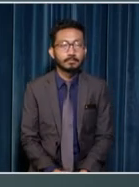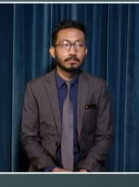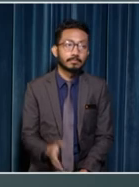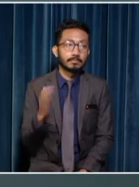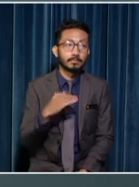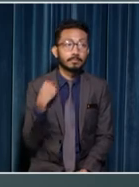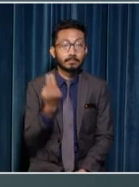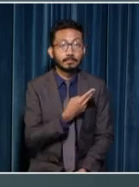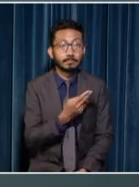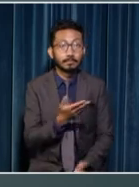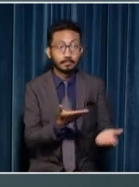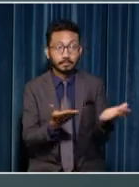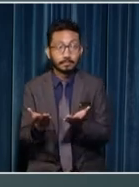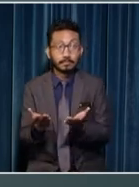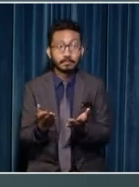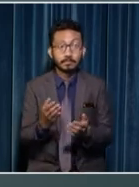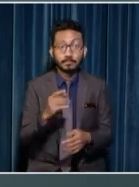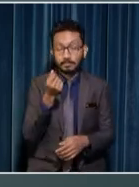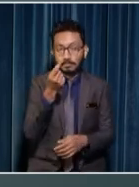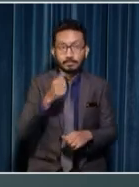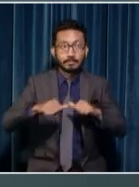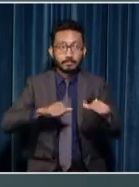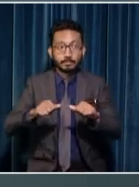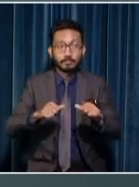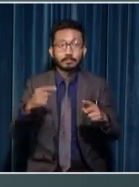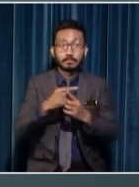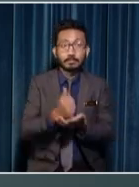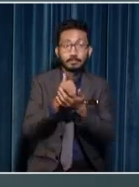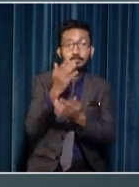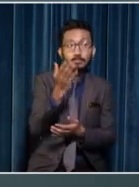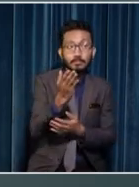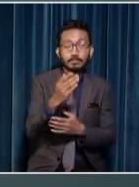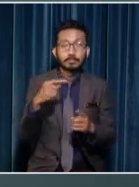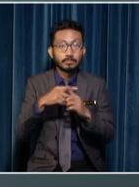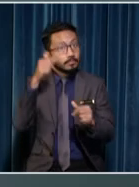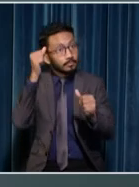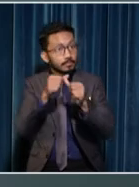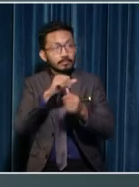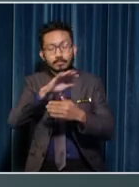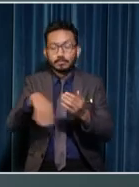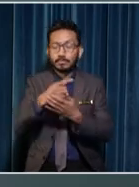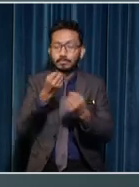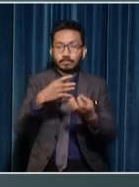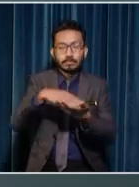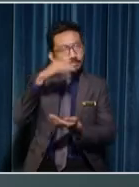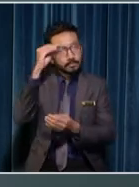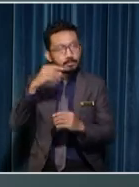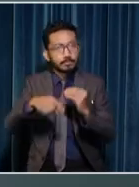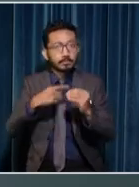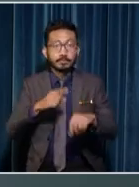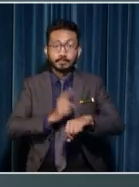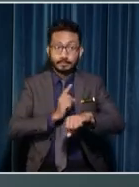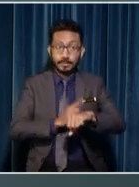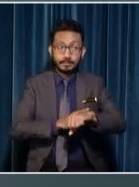Let us carry out some activities to help you remember all that you have learned